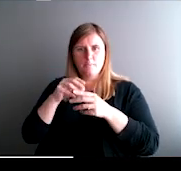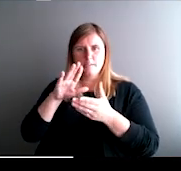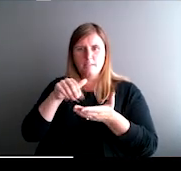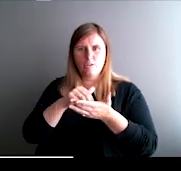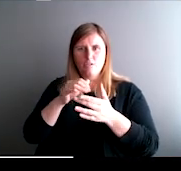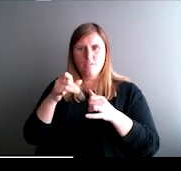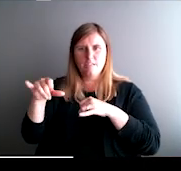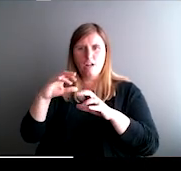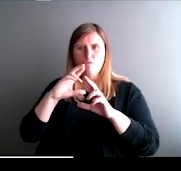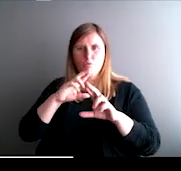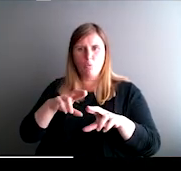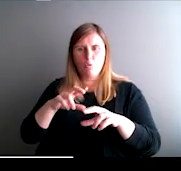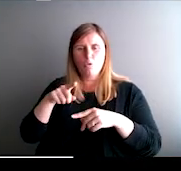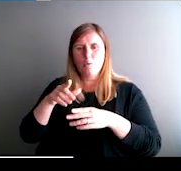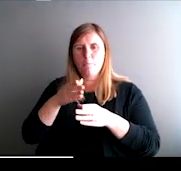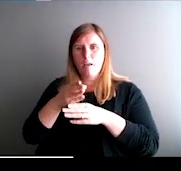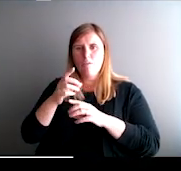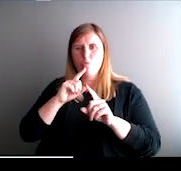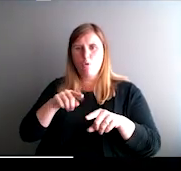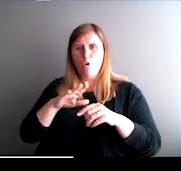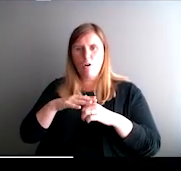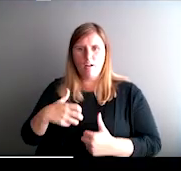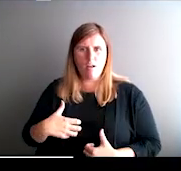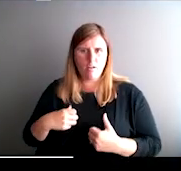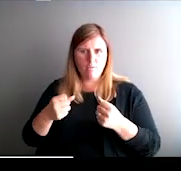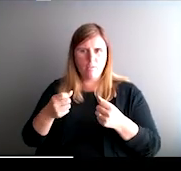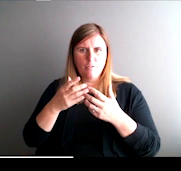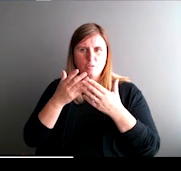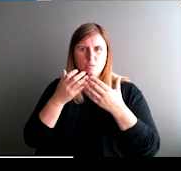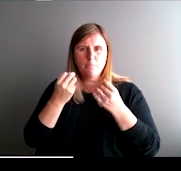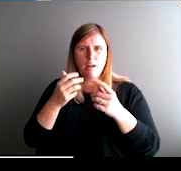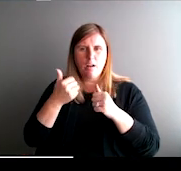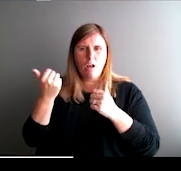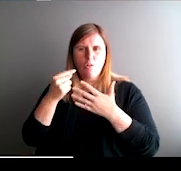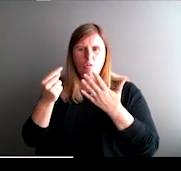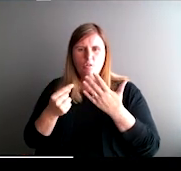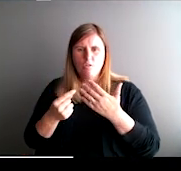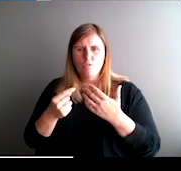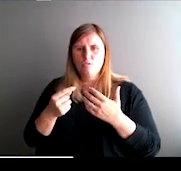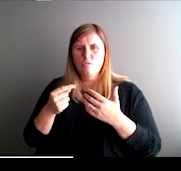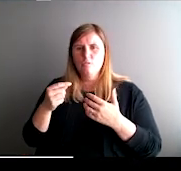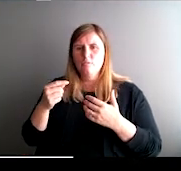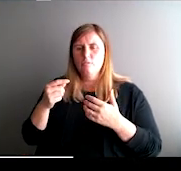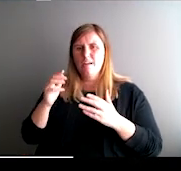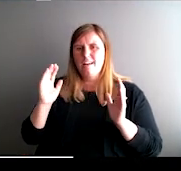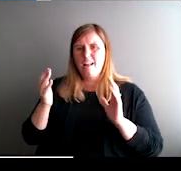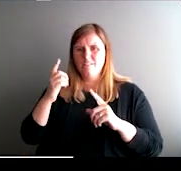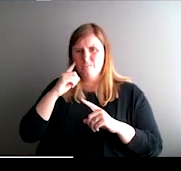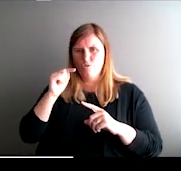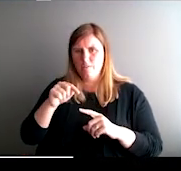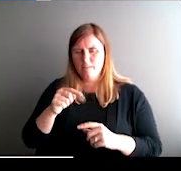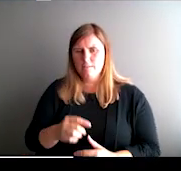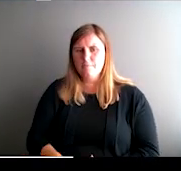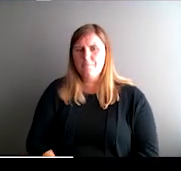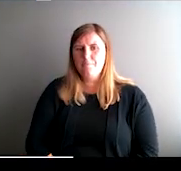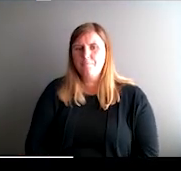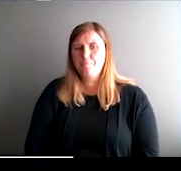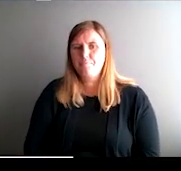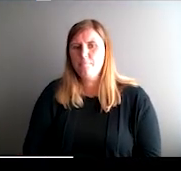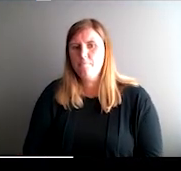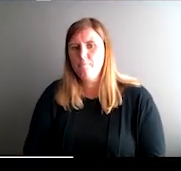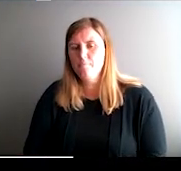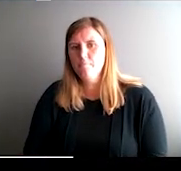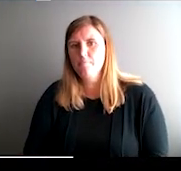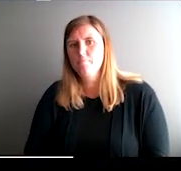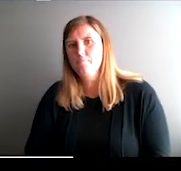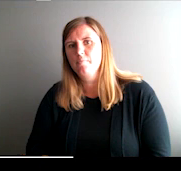reports, you can look at the main report on health, and then there are many others, large meta-analyses for this kind of thing. The intervention must be